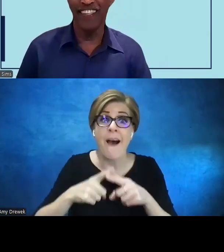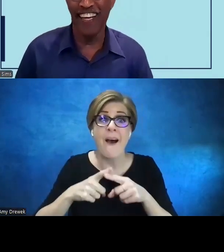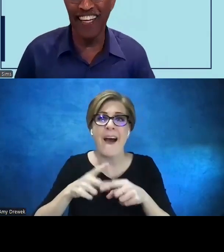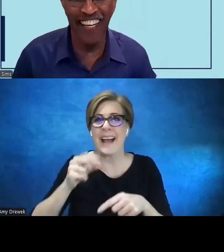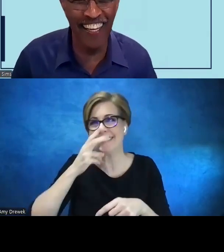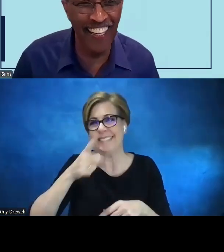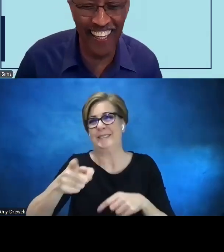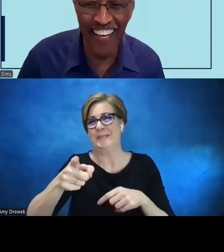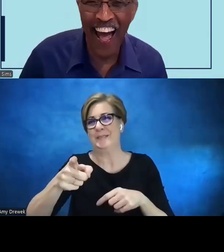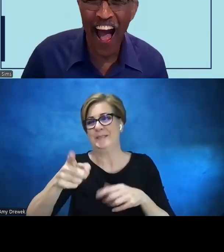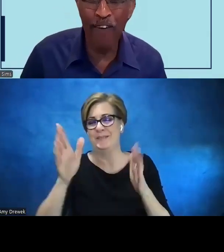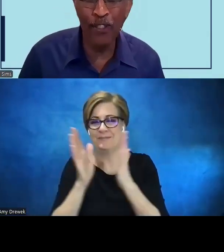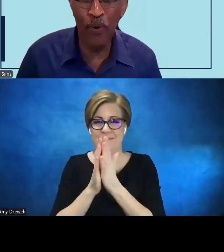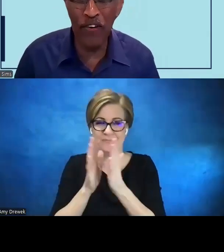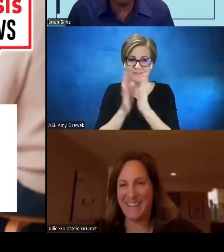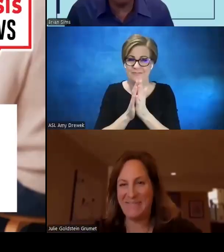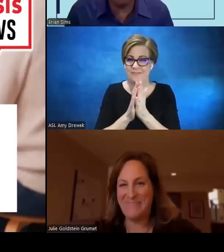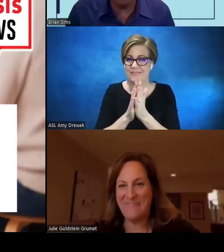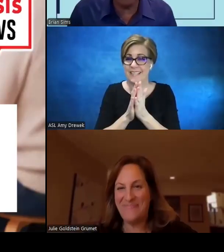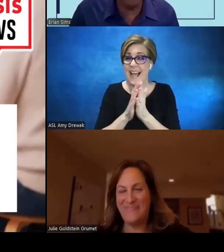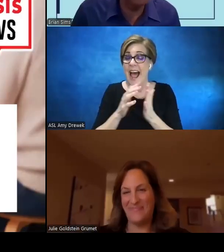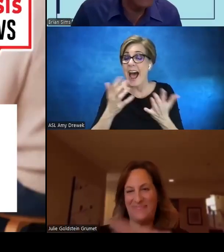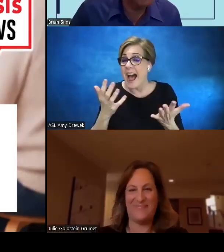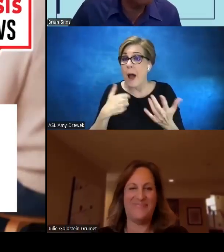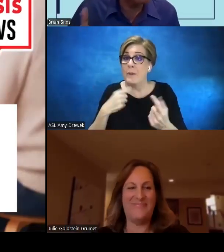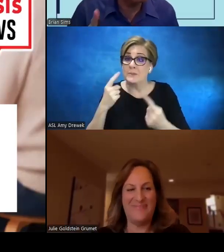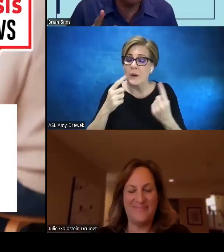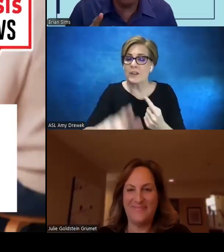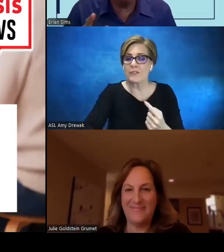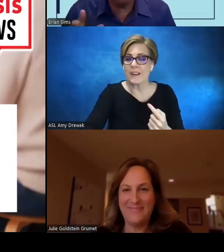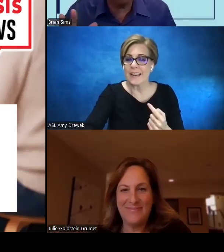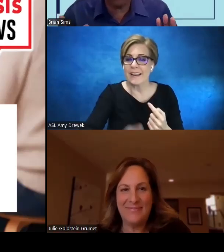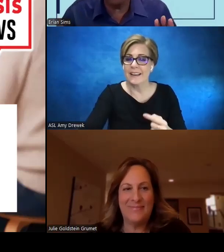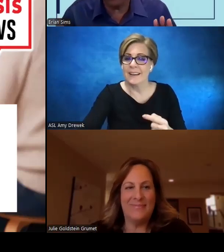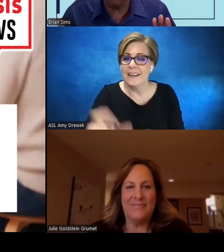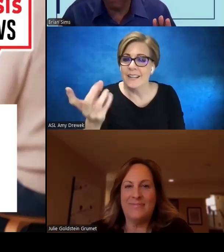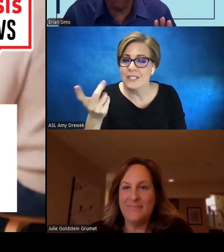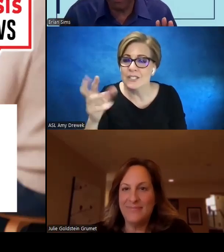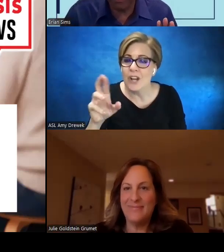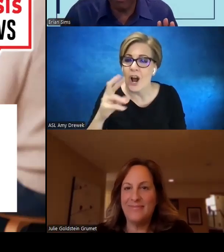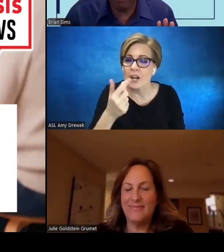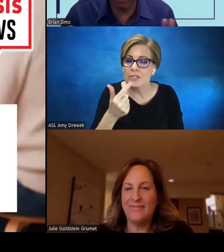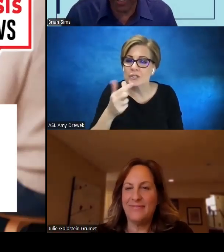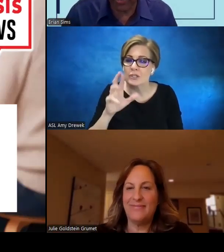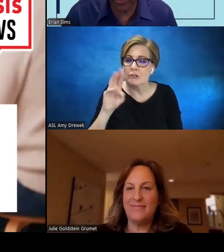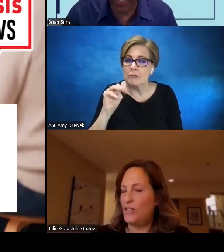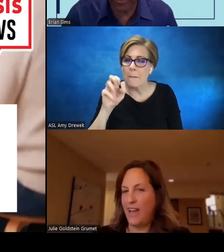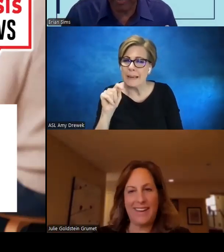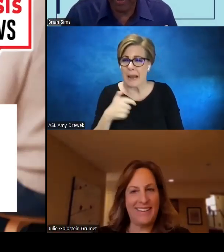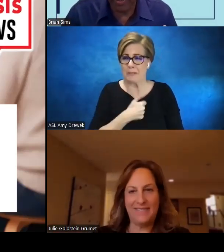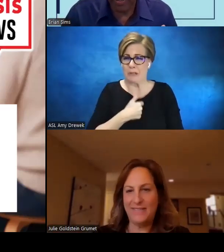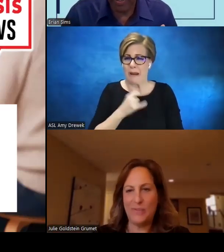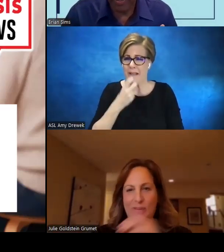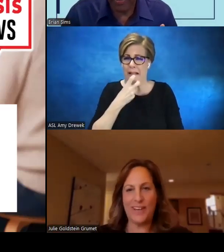you. I was wondering, Dr. Grummett, if you would, and I apologize if I'm mispronouncing your last